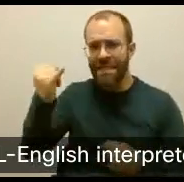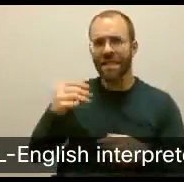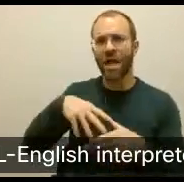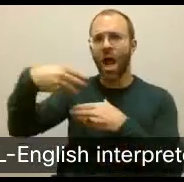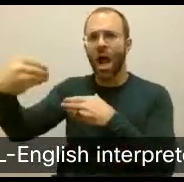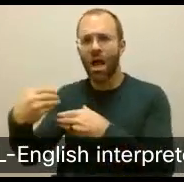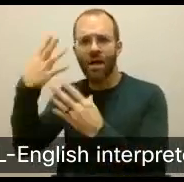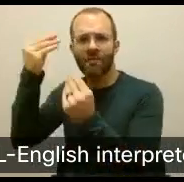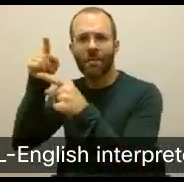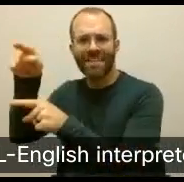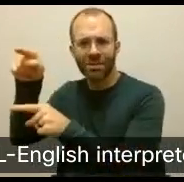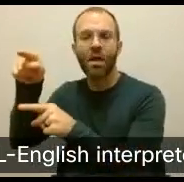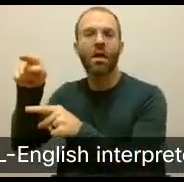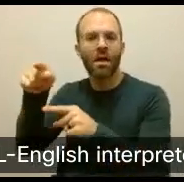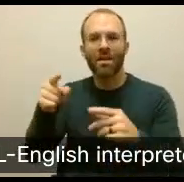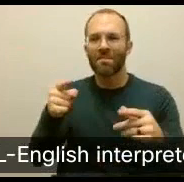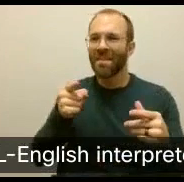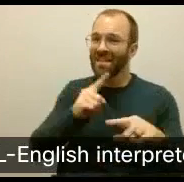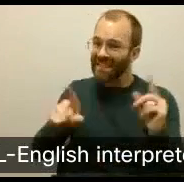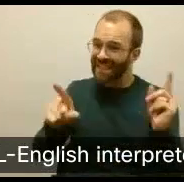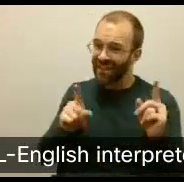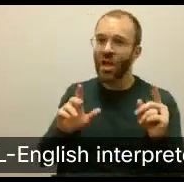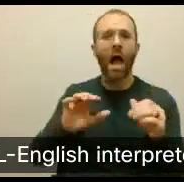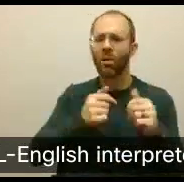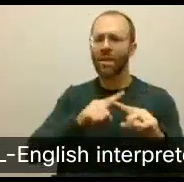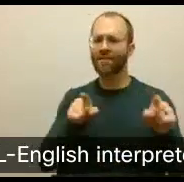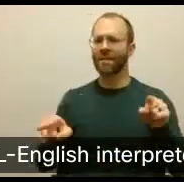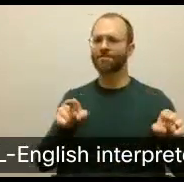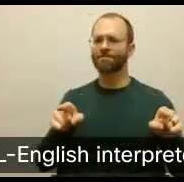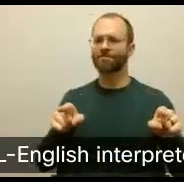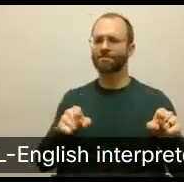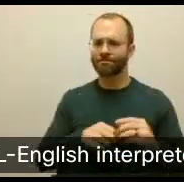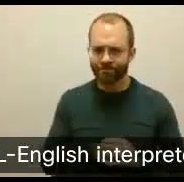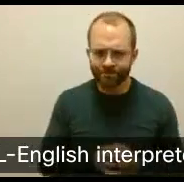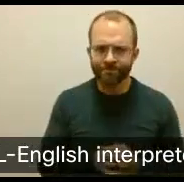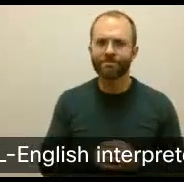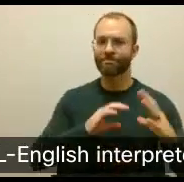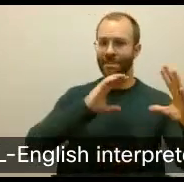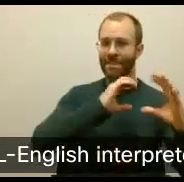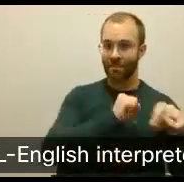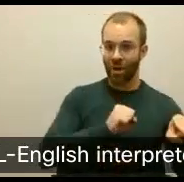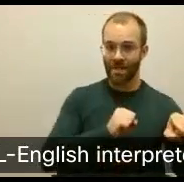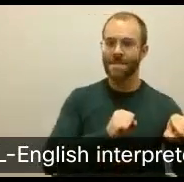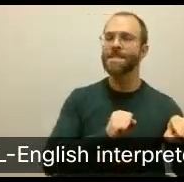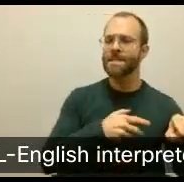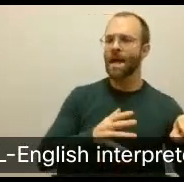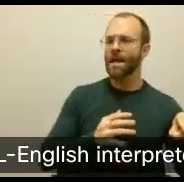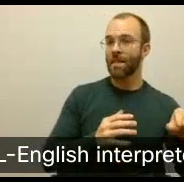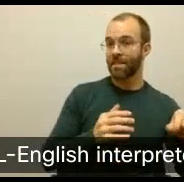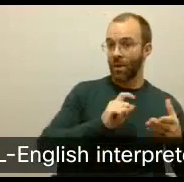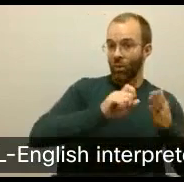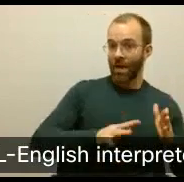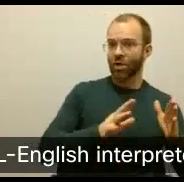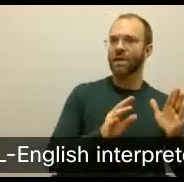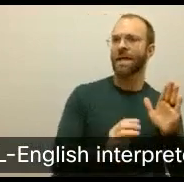also different. And the main difference between paraphrasing and summarizing is, one, summarizing requires the writer to identify and express the